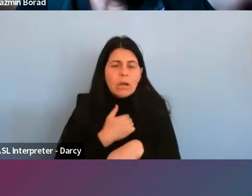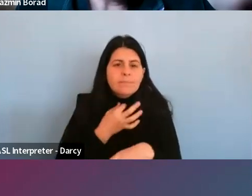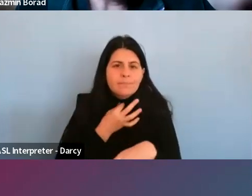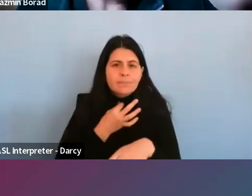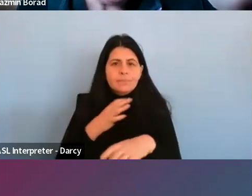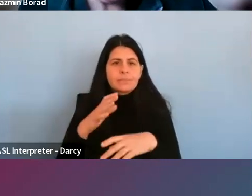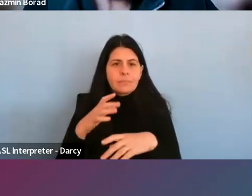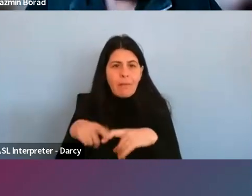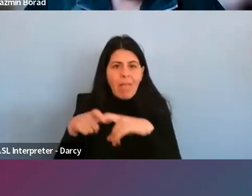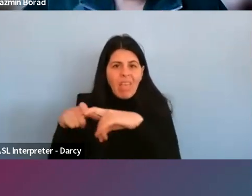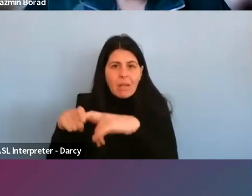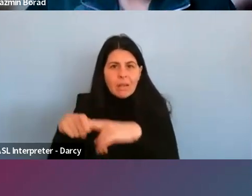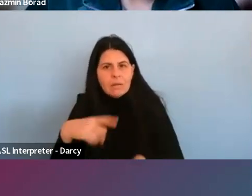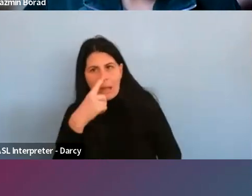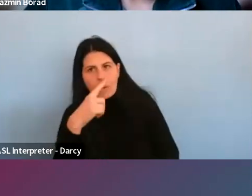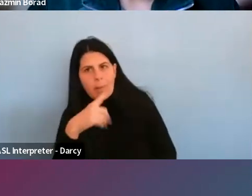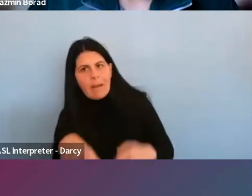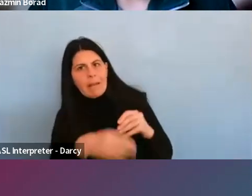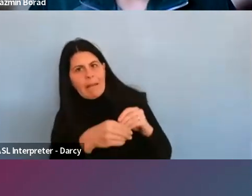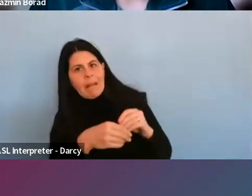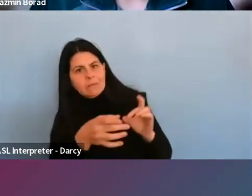I'll jump in. Yeah.